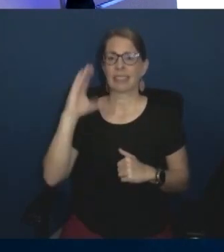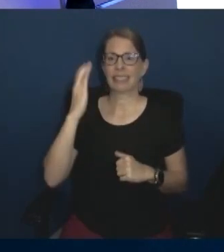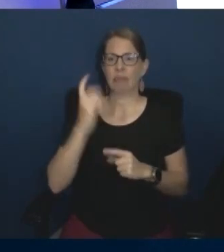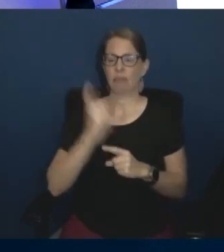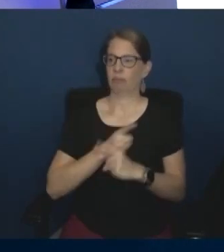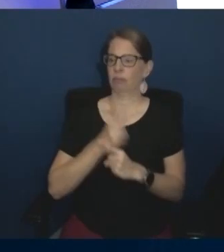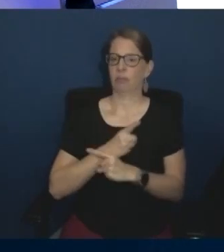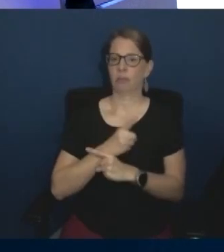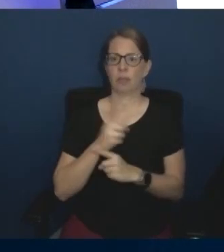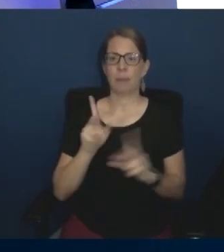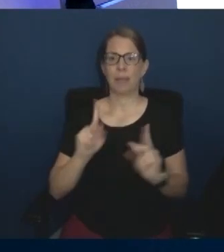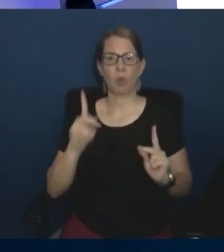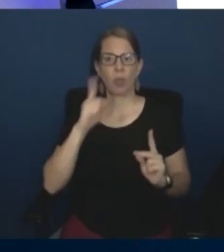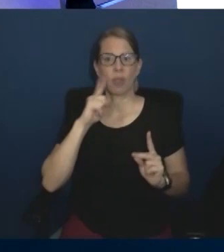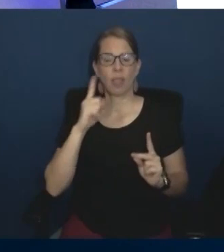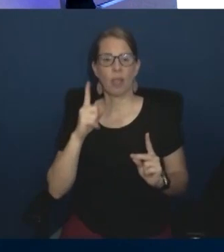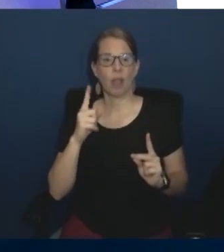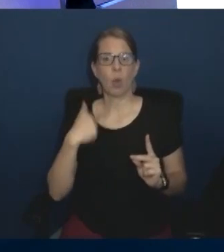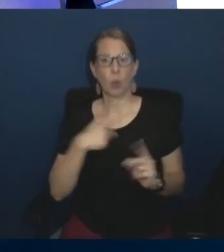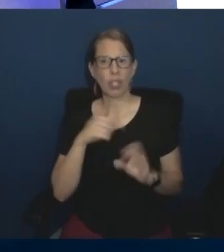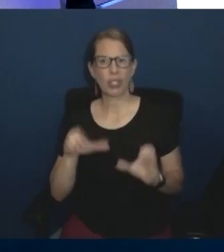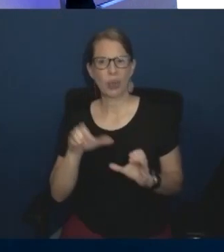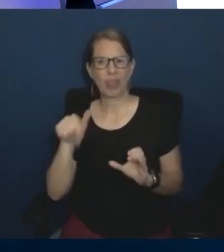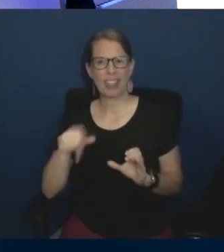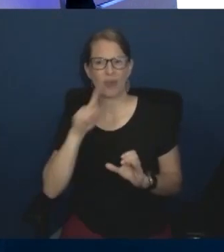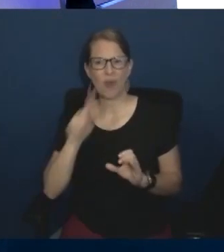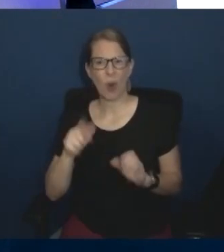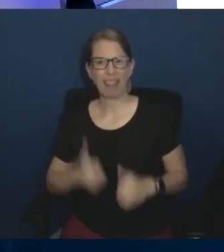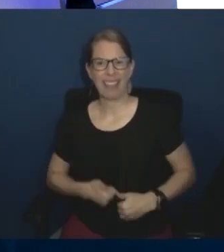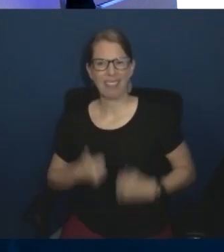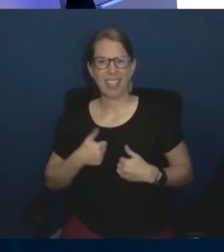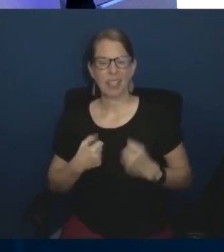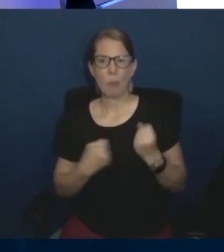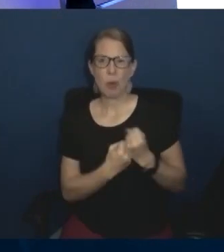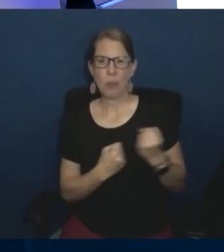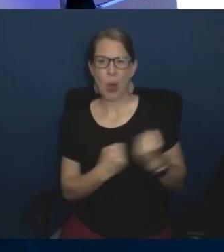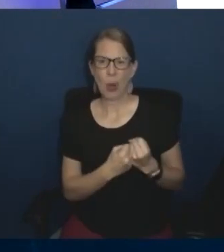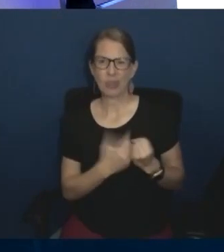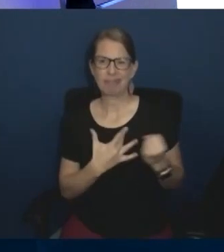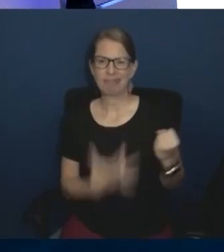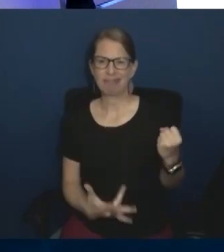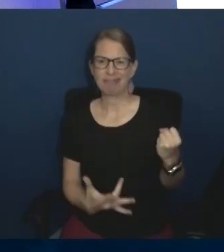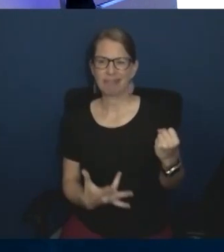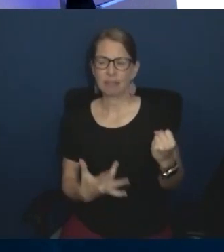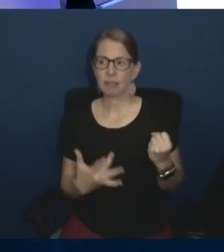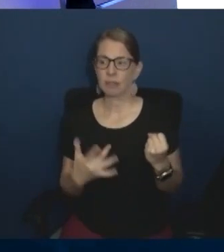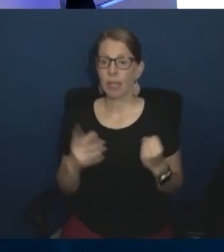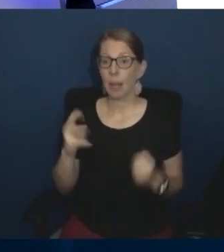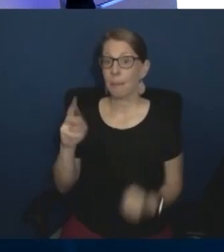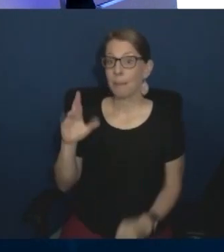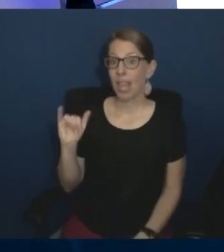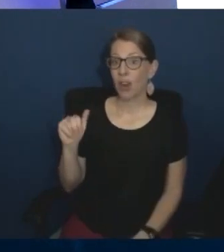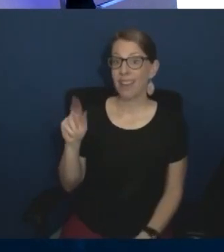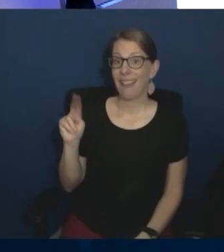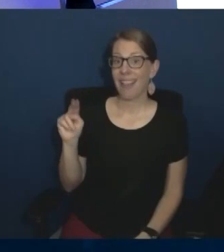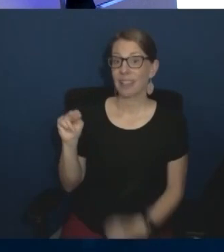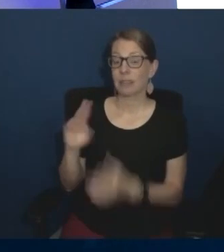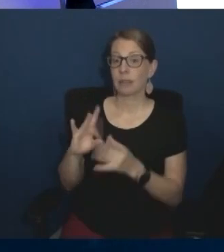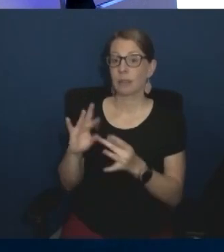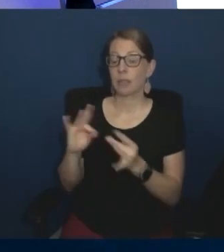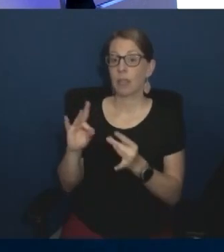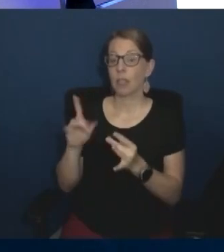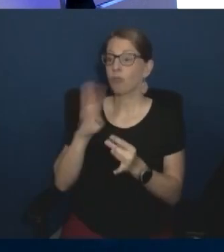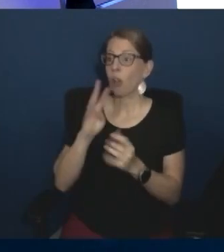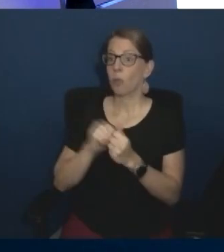said, this is what we do for a living, so we are going to promote it. But Mary Ann says that she spoke with a friend in California who